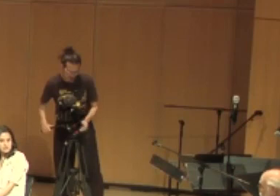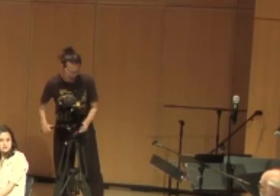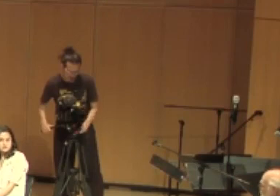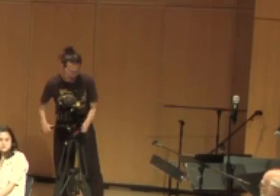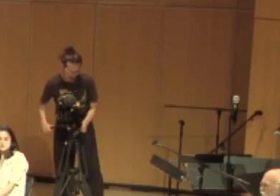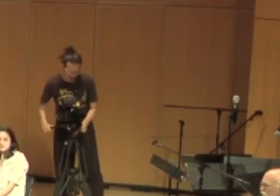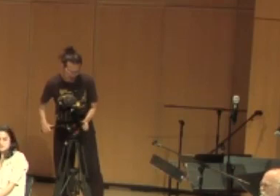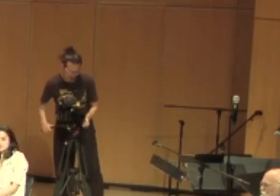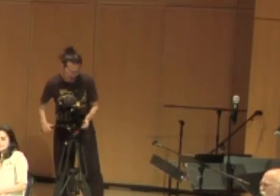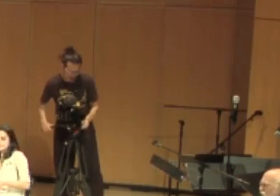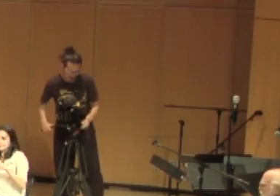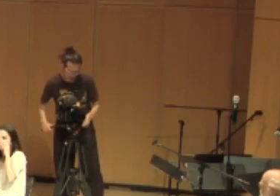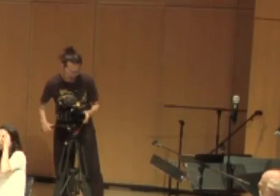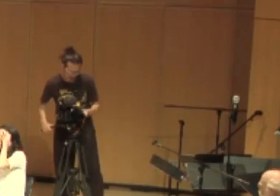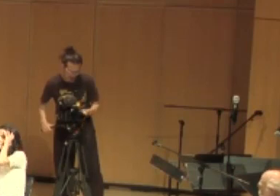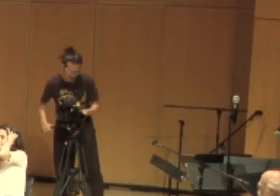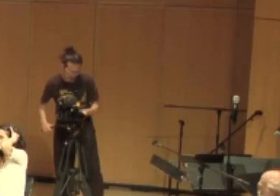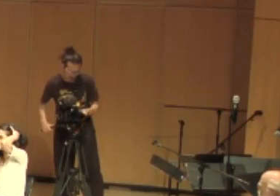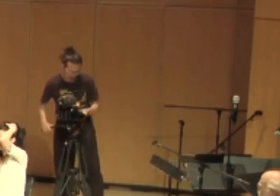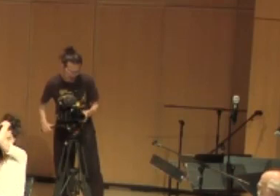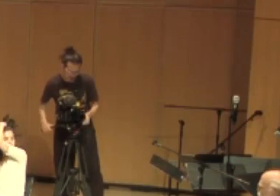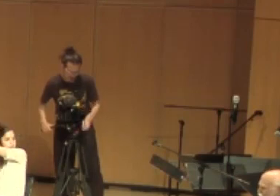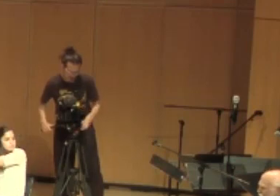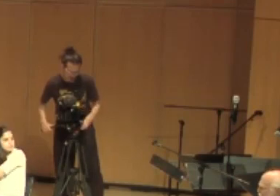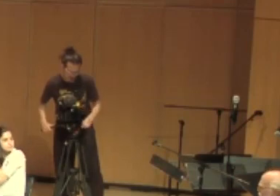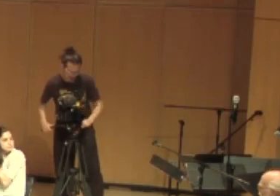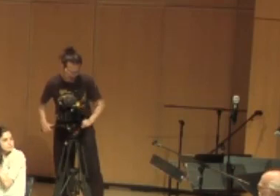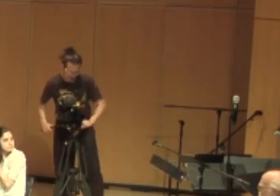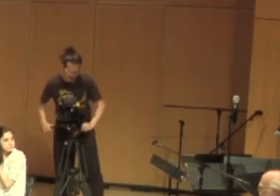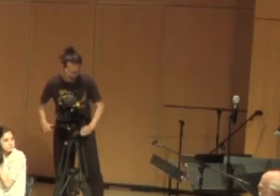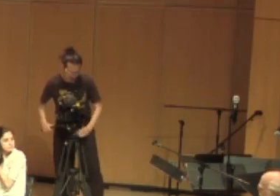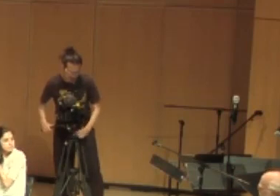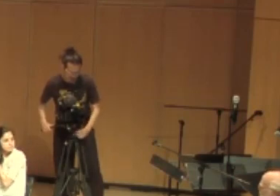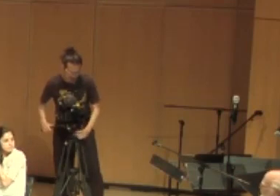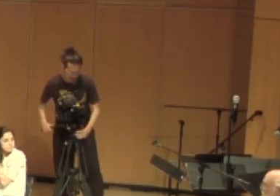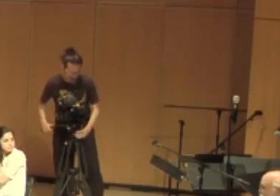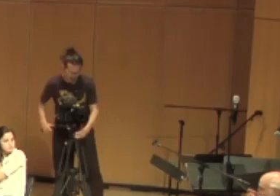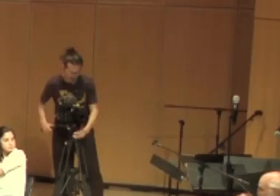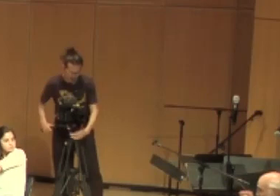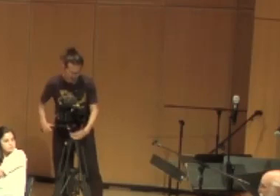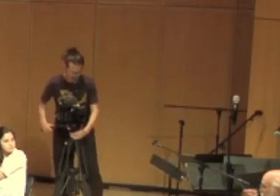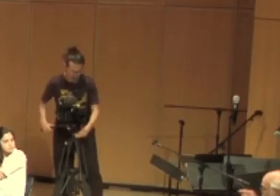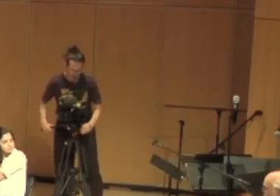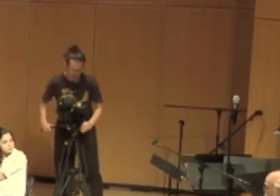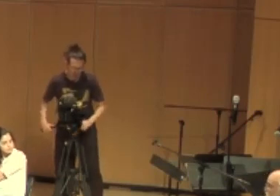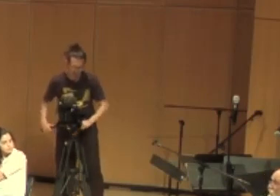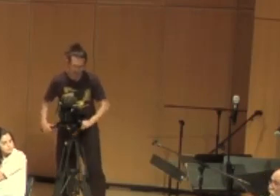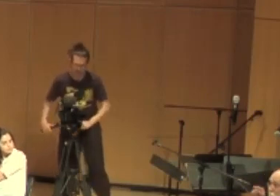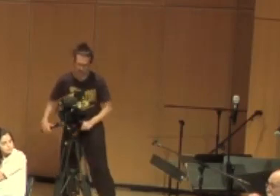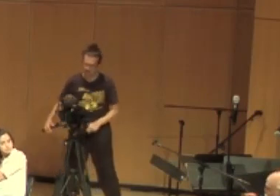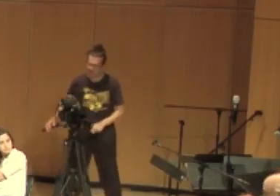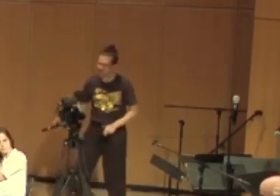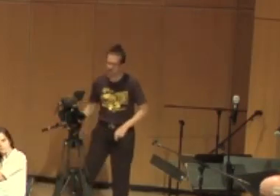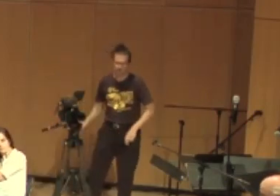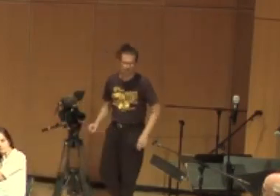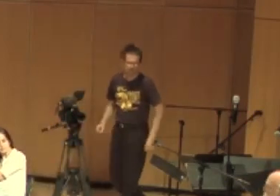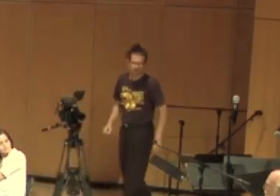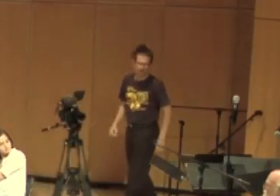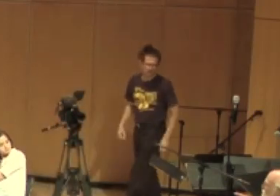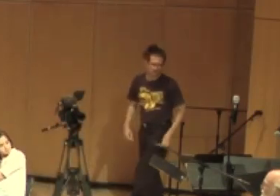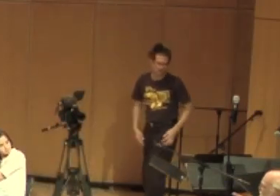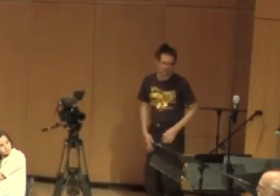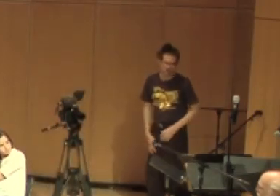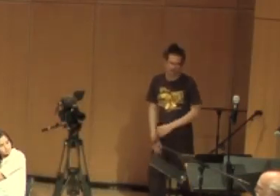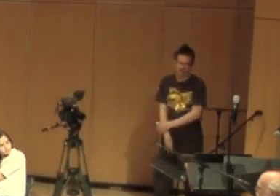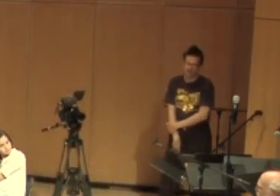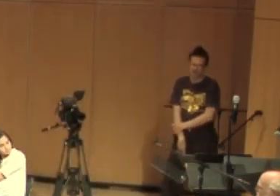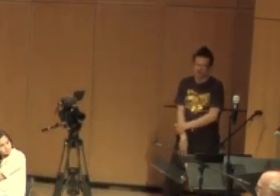check off but any contemporary Russian play rights Ukrainian play rights not really those play rights exist and people read them but